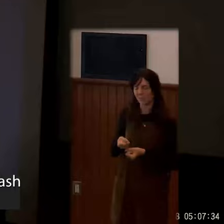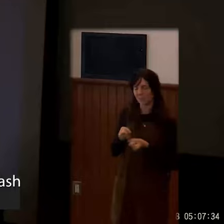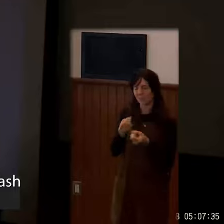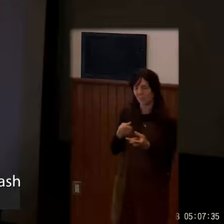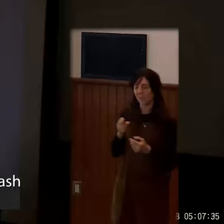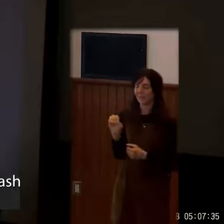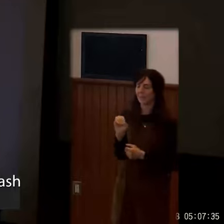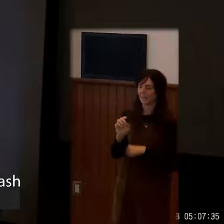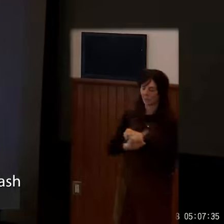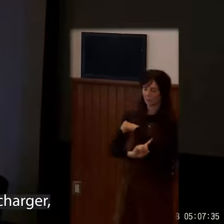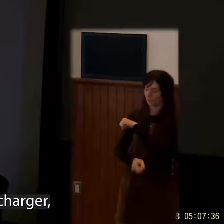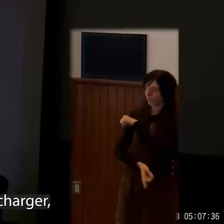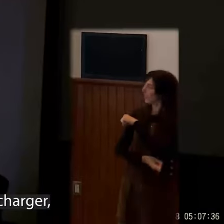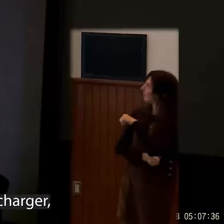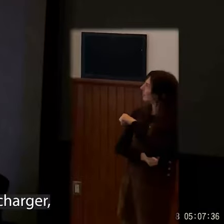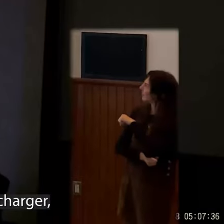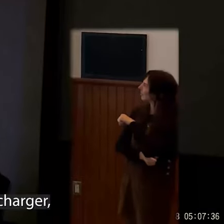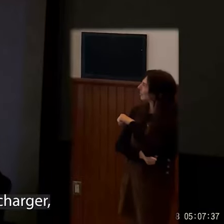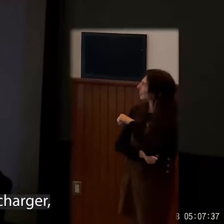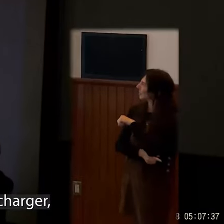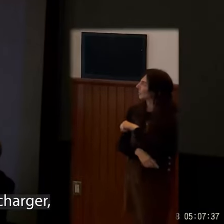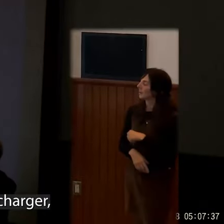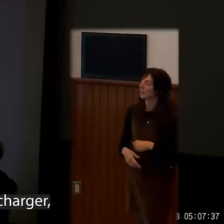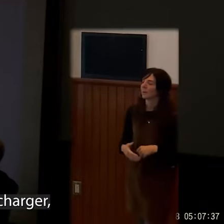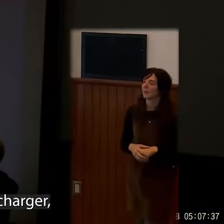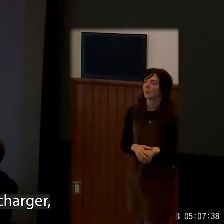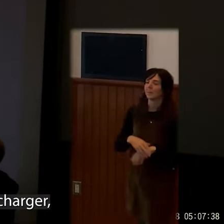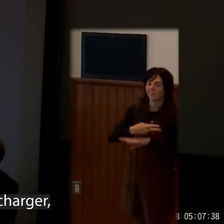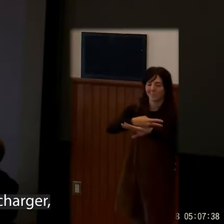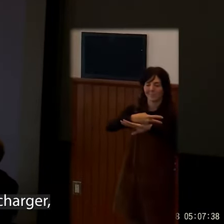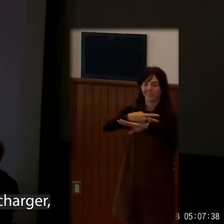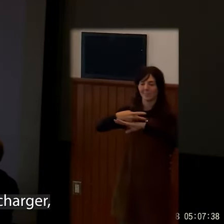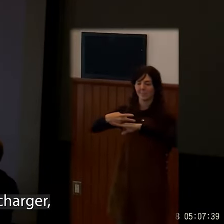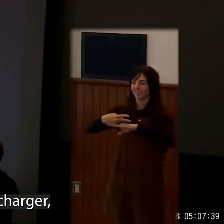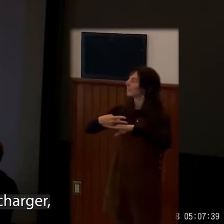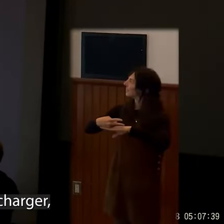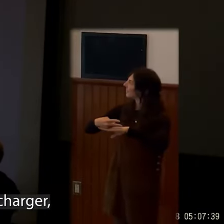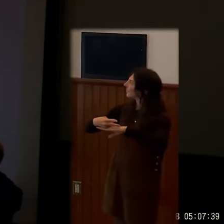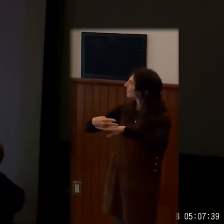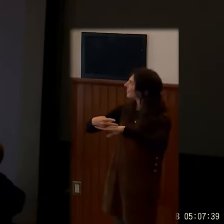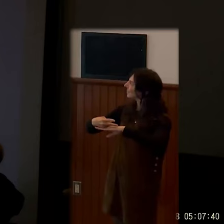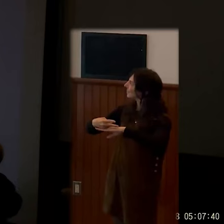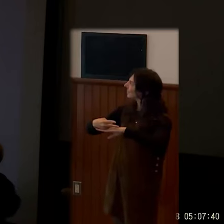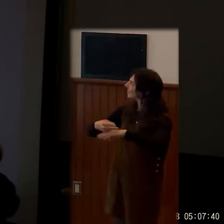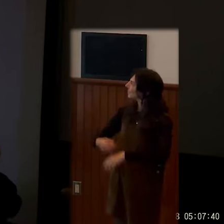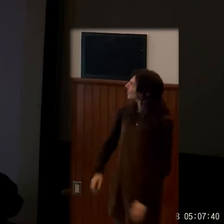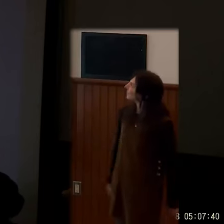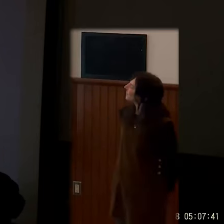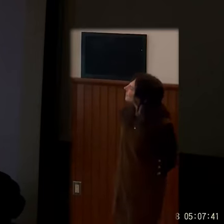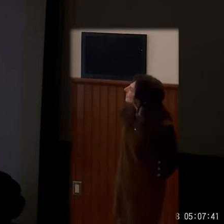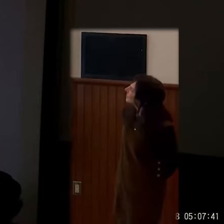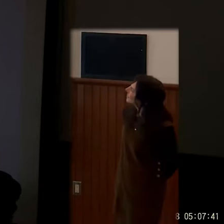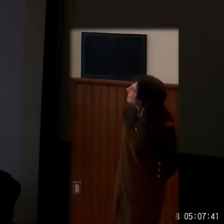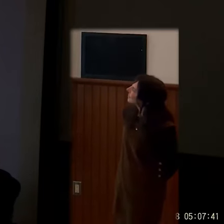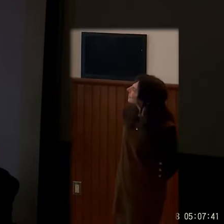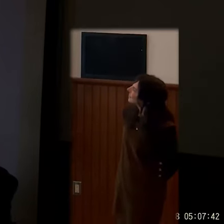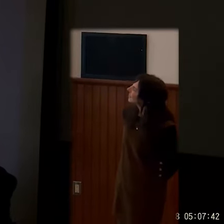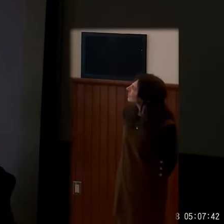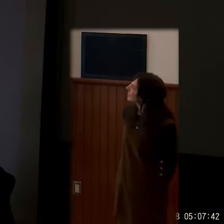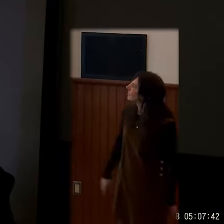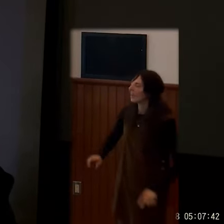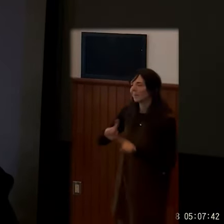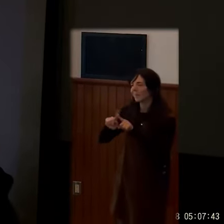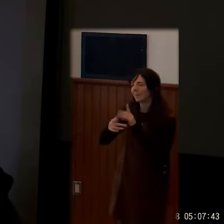of e-trash by Gingham Company. Reiko lies horizontally amidst the AC charger, fans, motherboards,